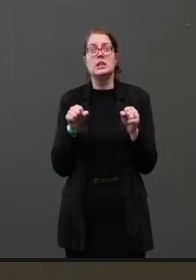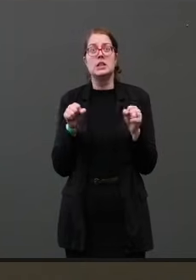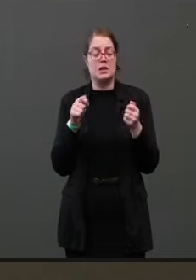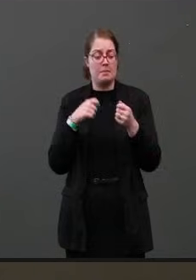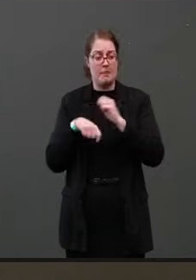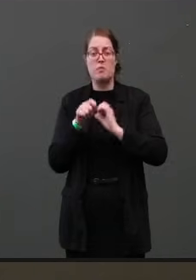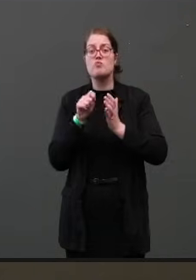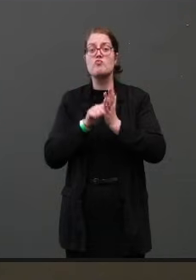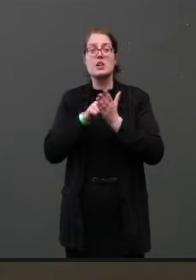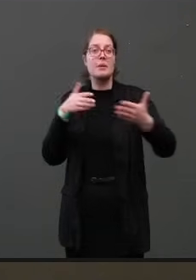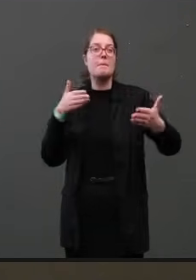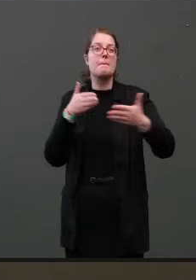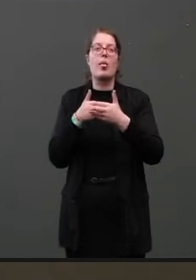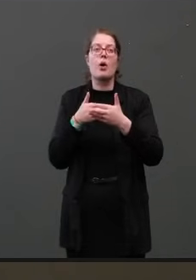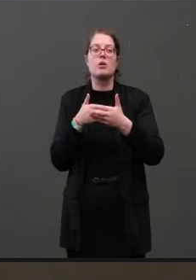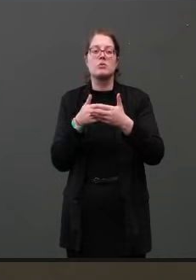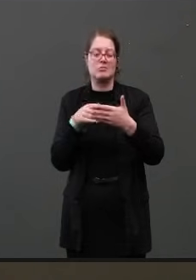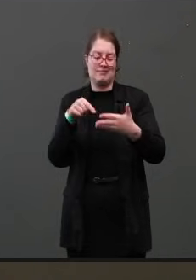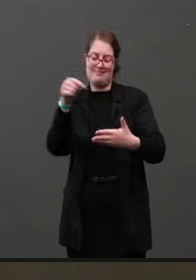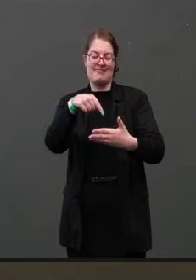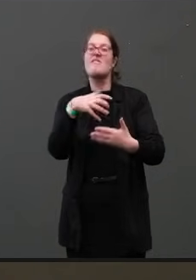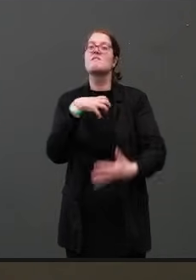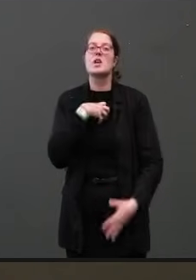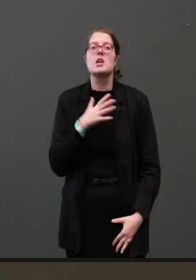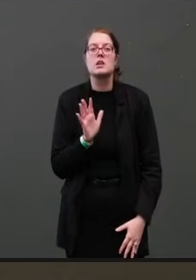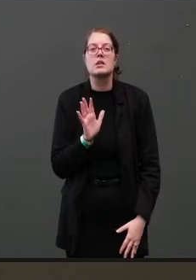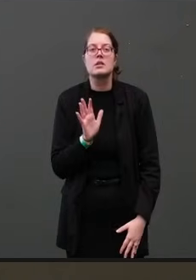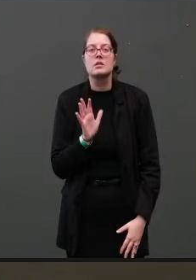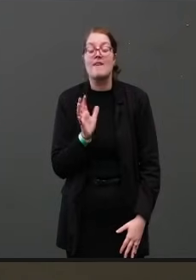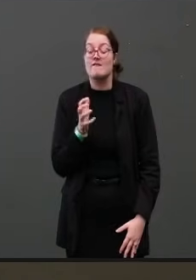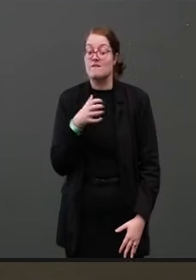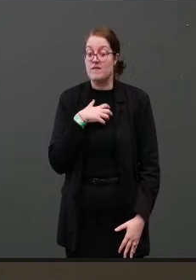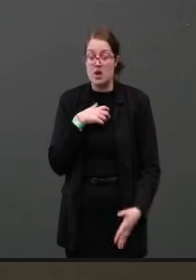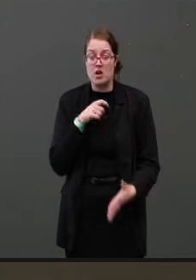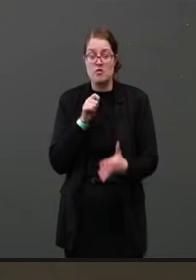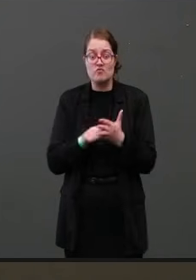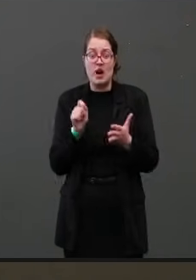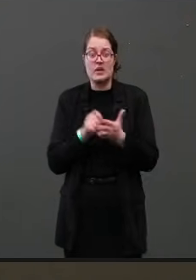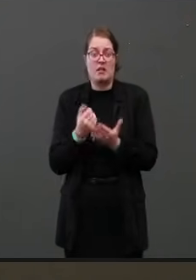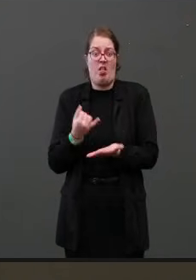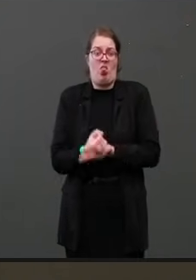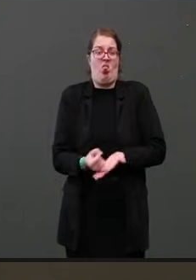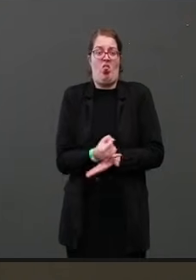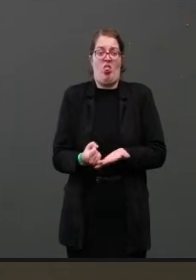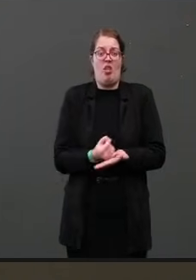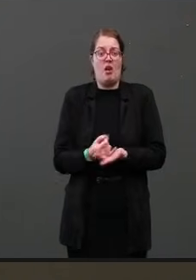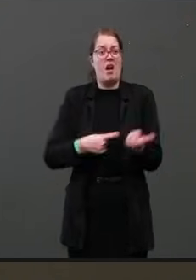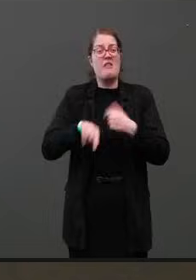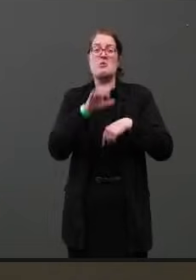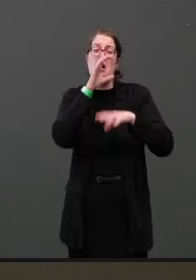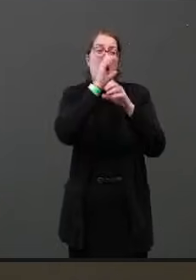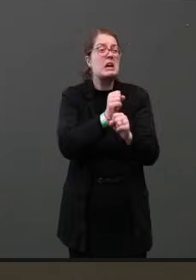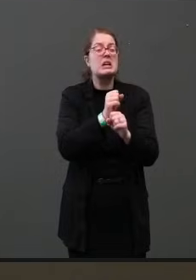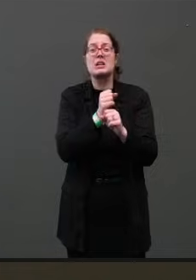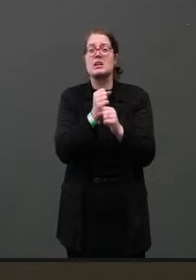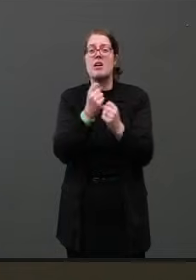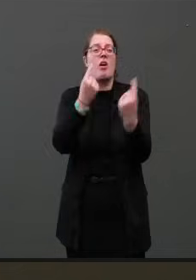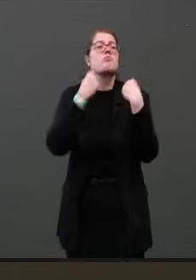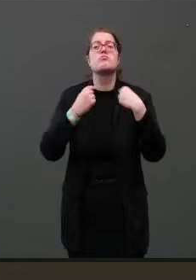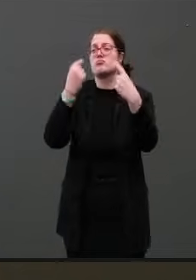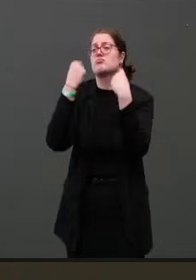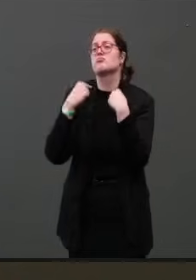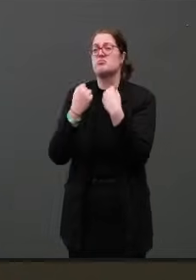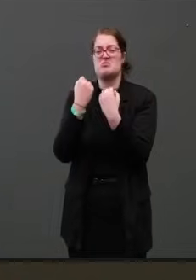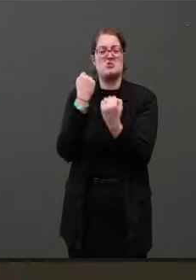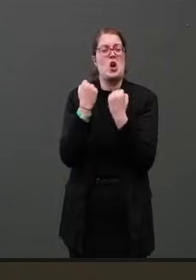simply fear. The fear of writing something bad that everybody will hate and mock you for and judge you for. That is a